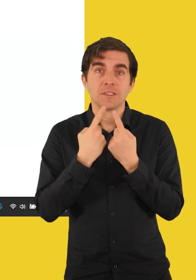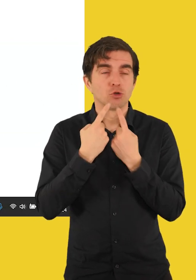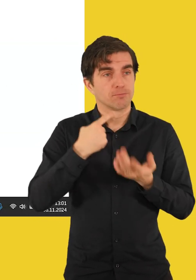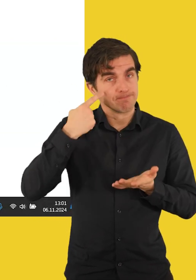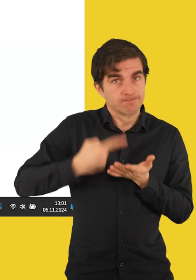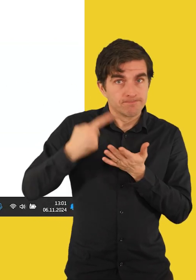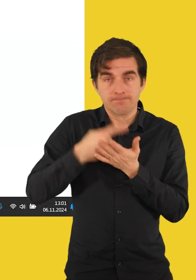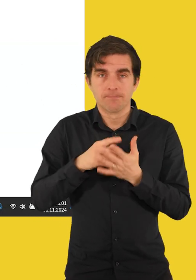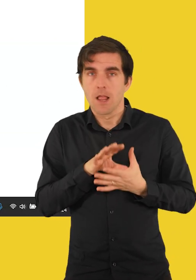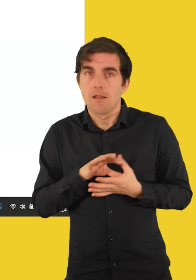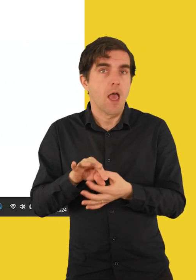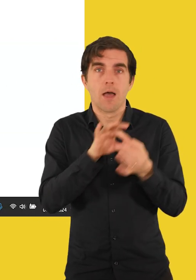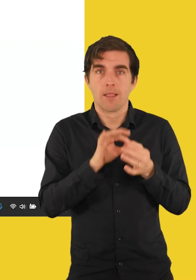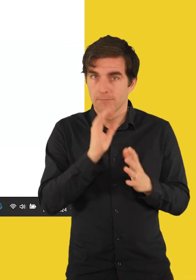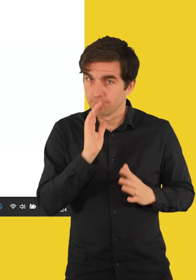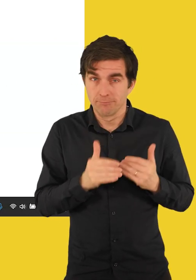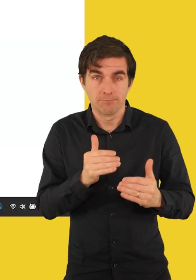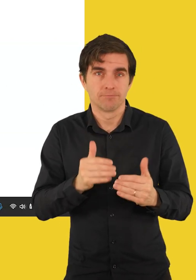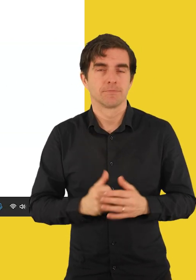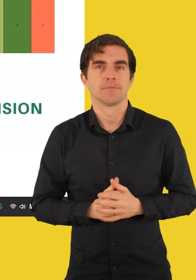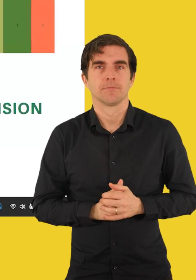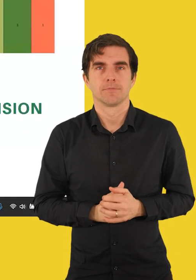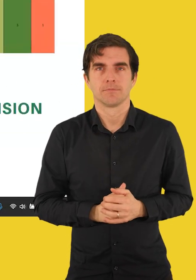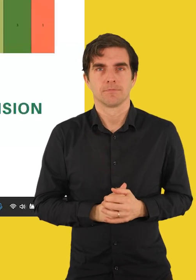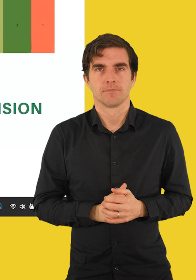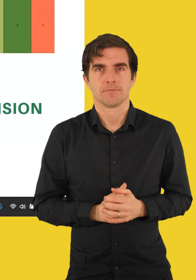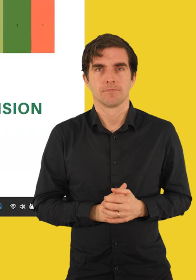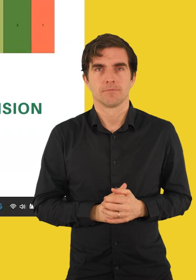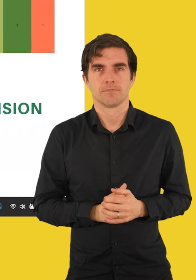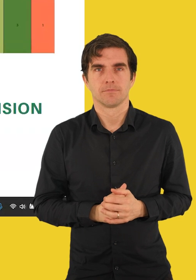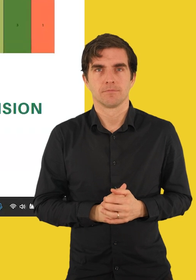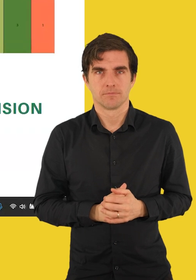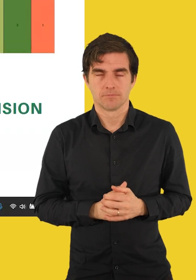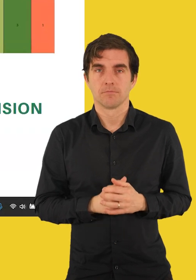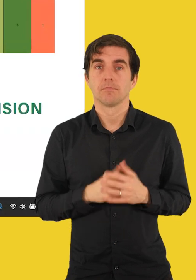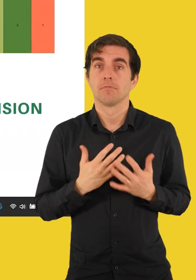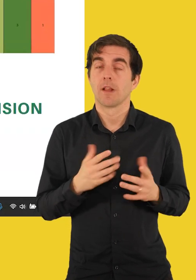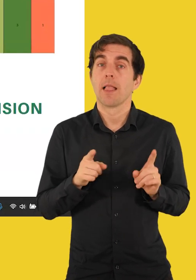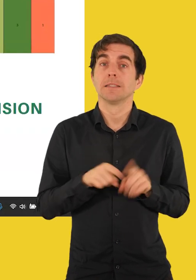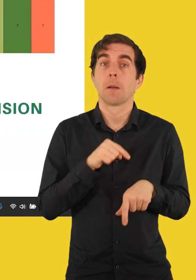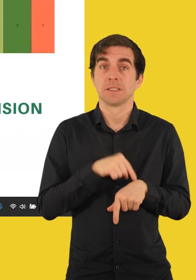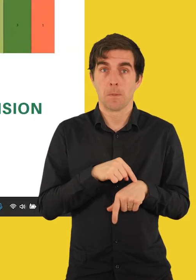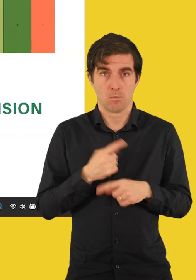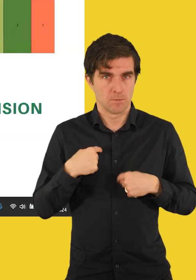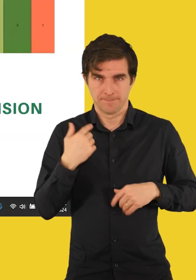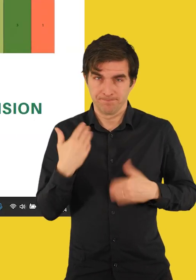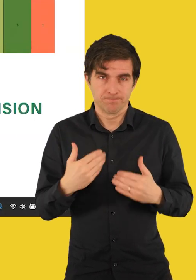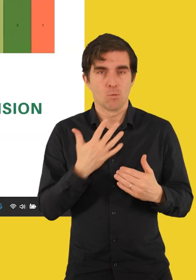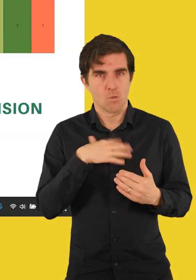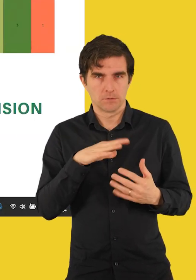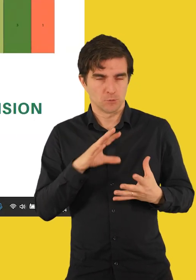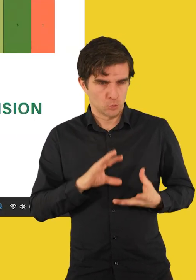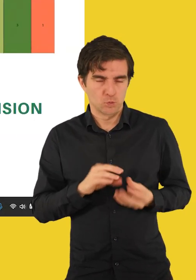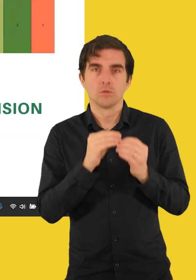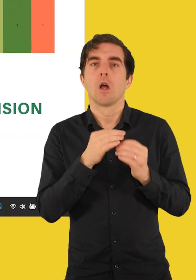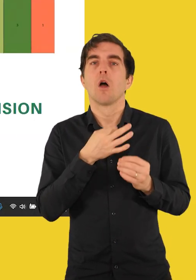information and make decisions together. Also, at the same time, what we did is to